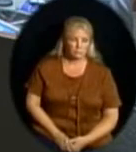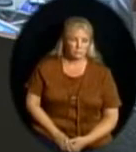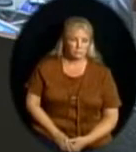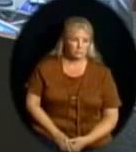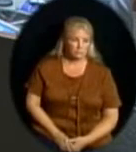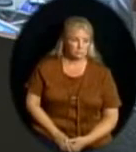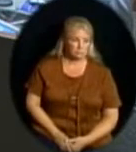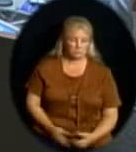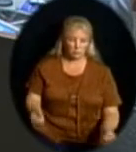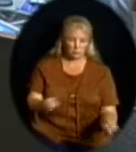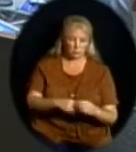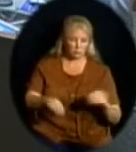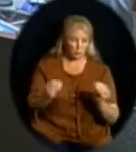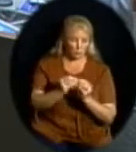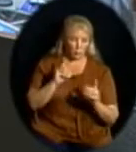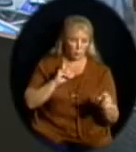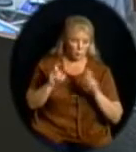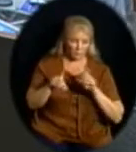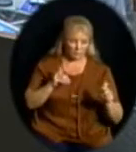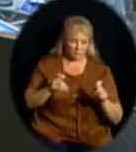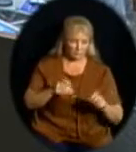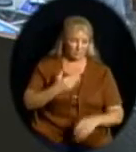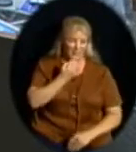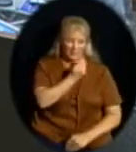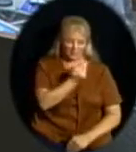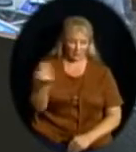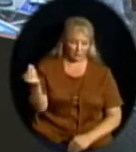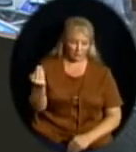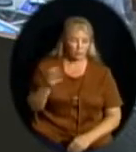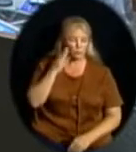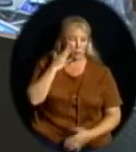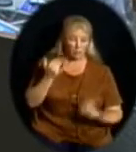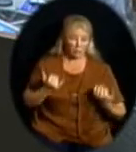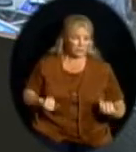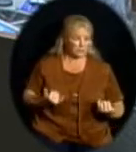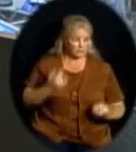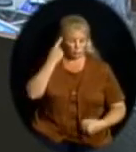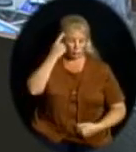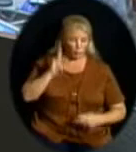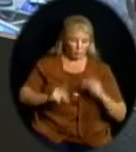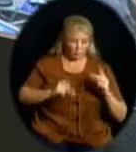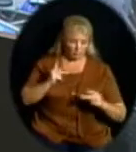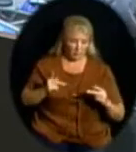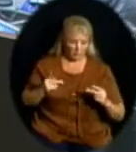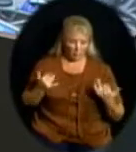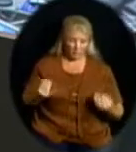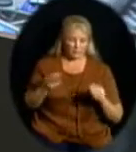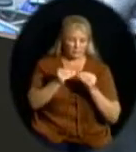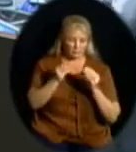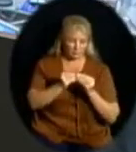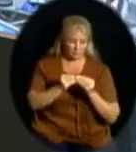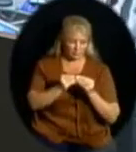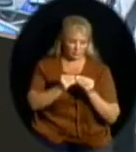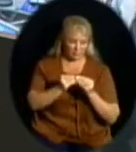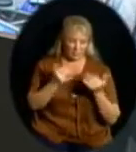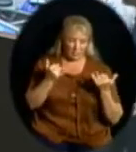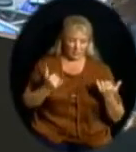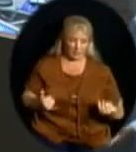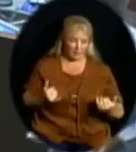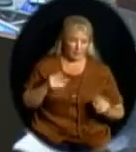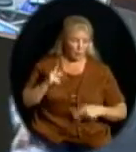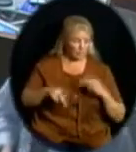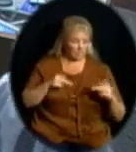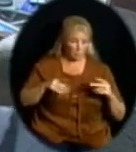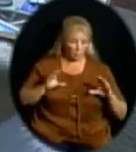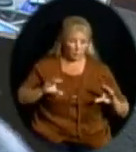Okay, no more questions from board members. Thank you, Mr. Diener. This is a public hearing on the budget, and we'll open the floor for public comments. Is there anyone